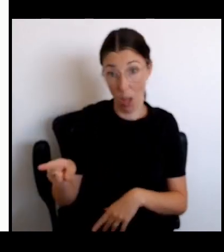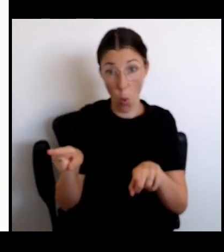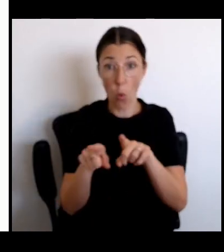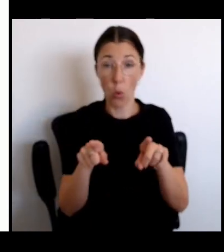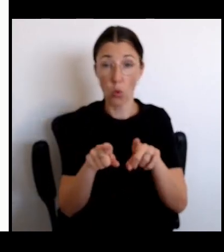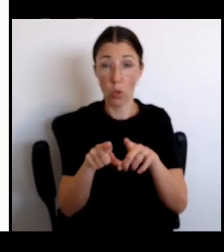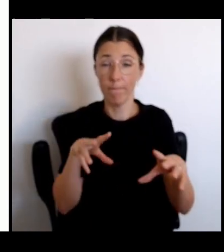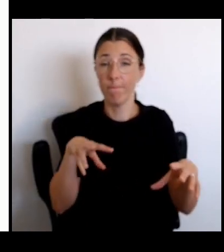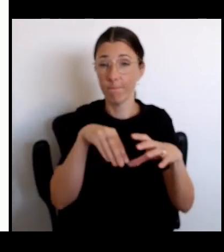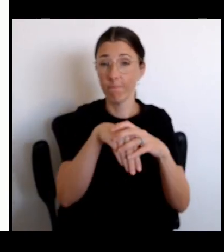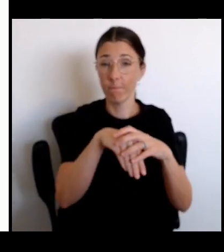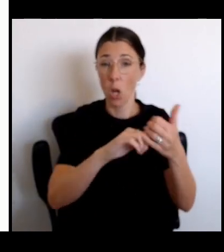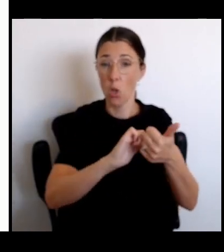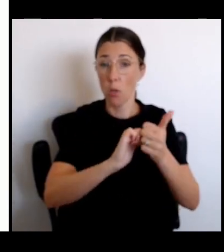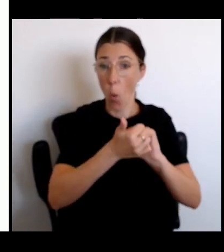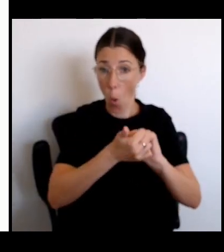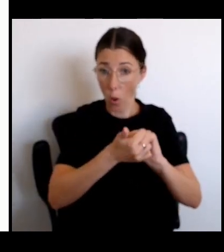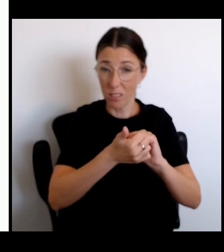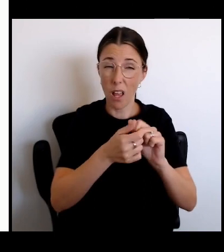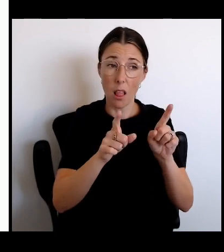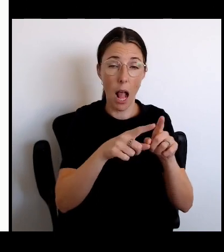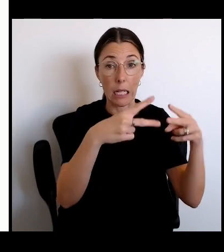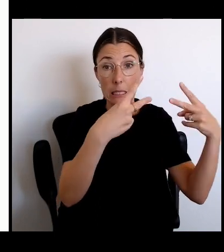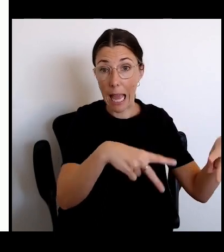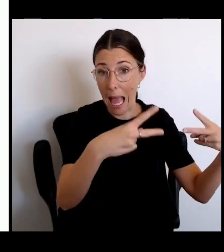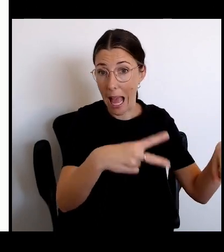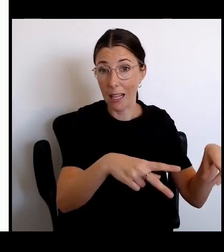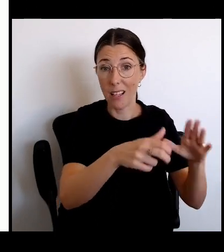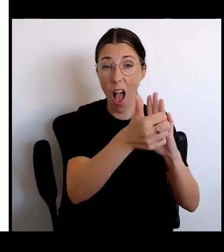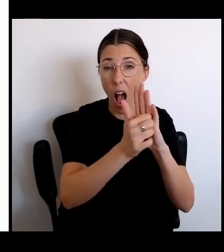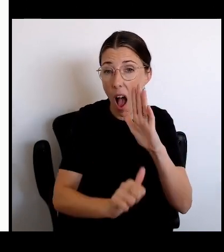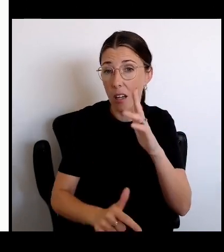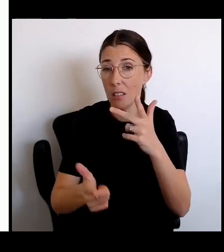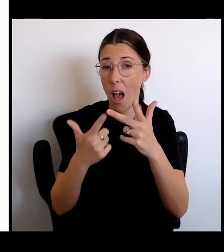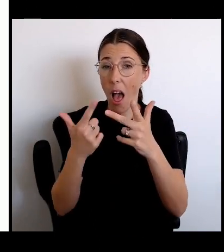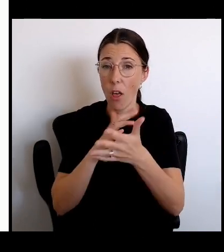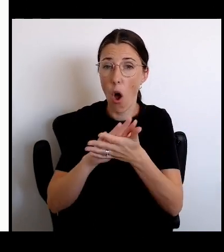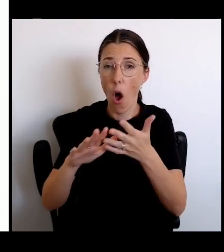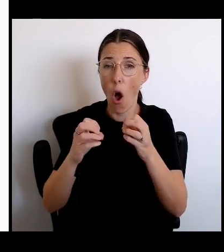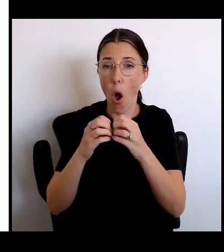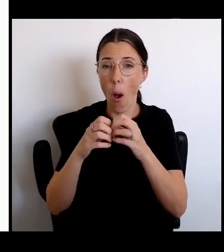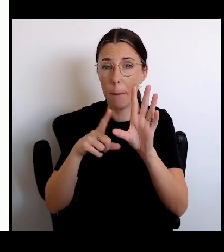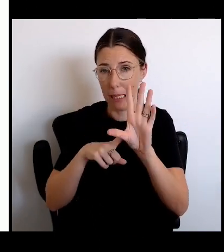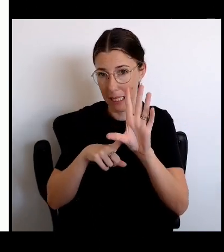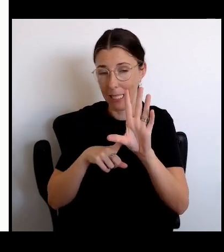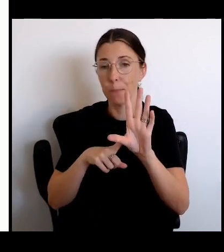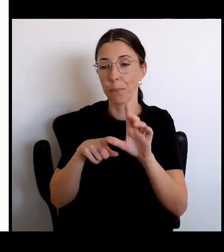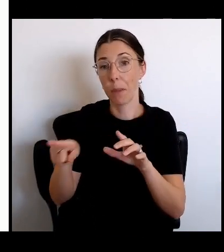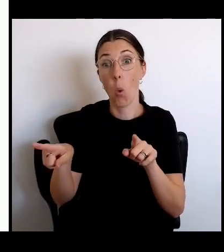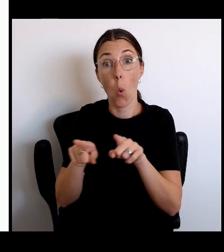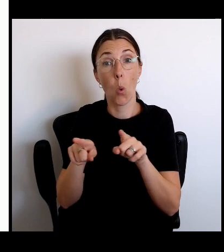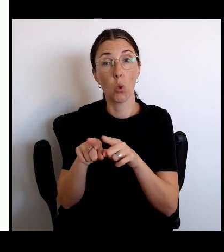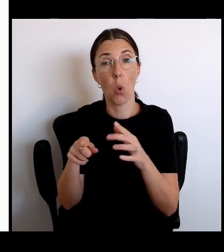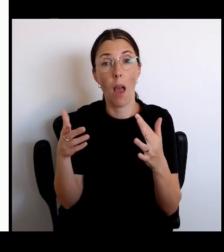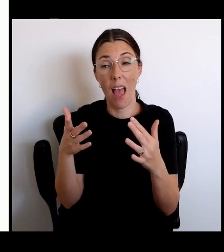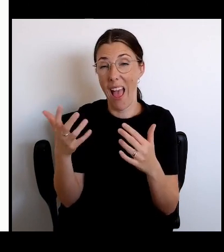also involved in dance, in art and other hobby clubs. And they also have access now to their own